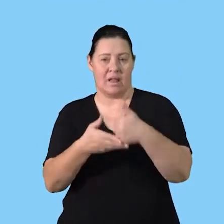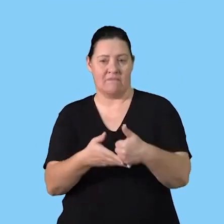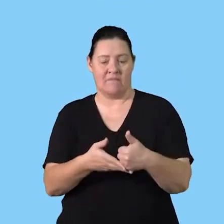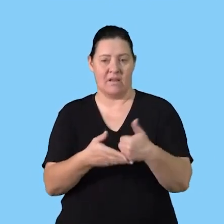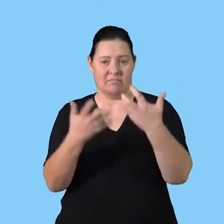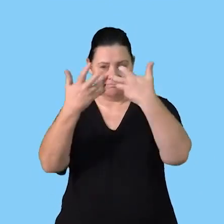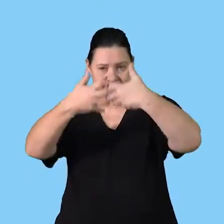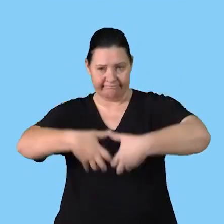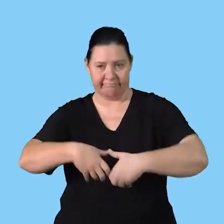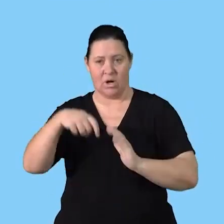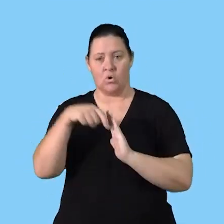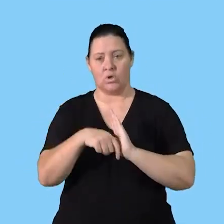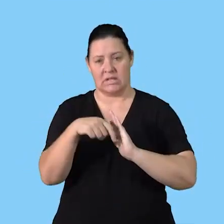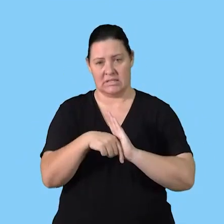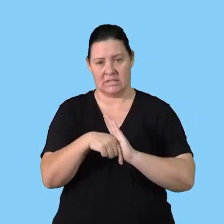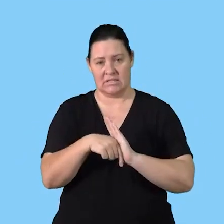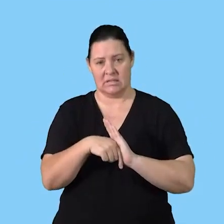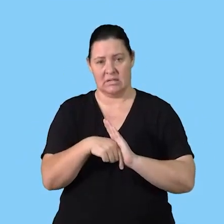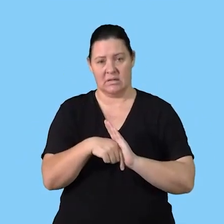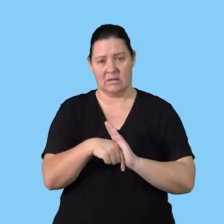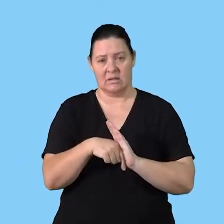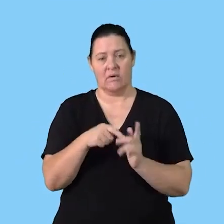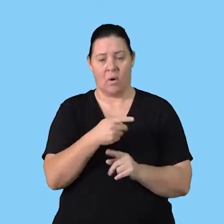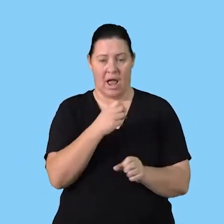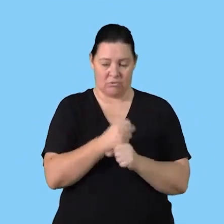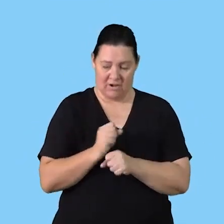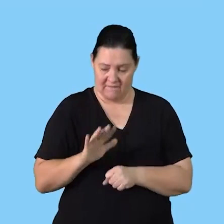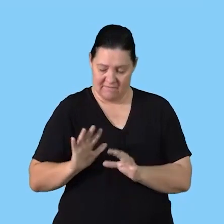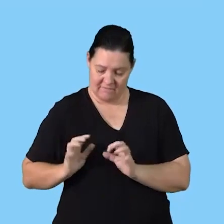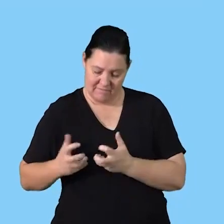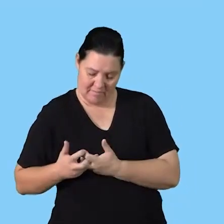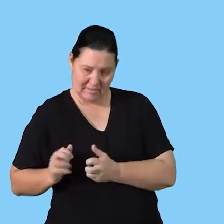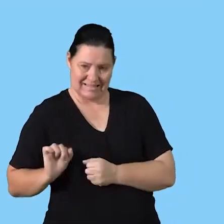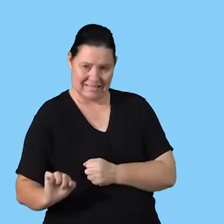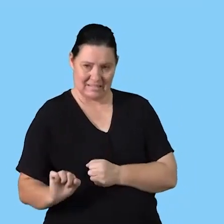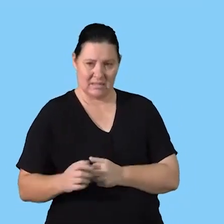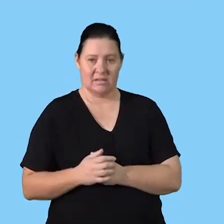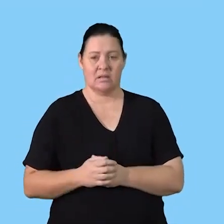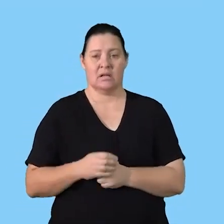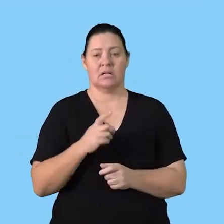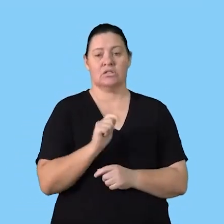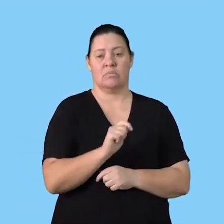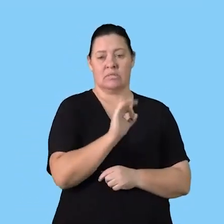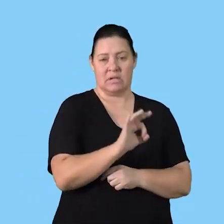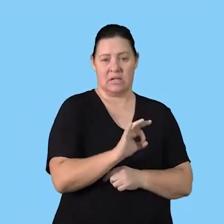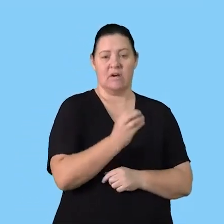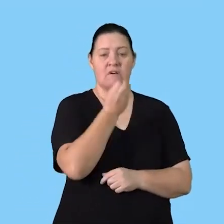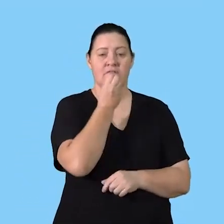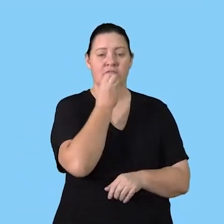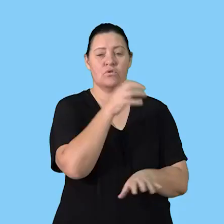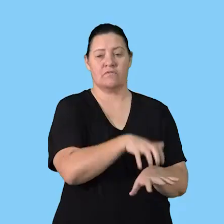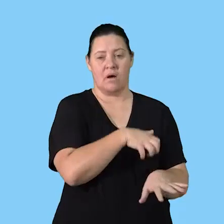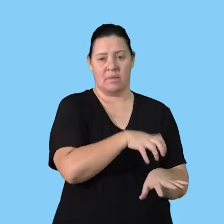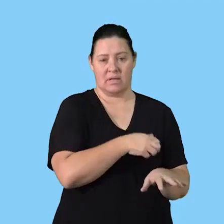assist alignment of the content with what is dealt with in Grade 5. In terms of Term 3, under food and